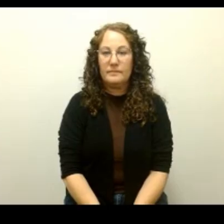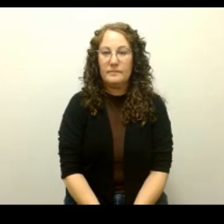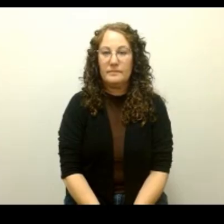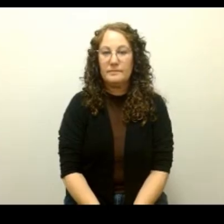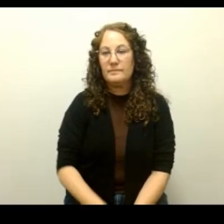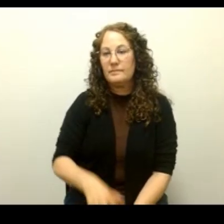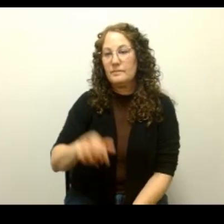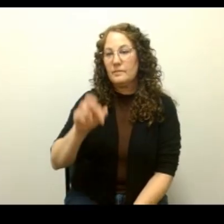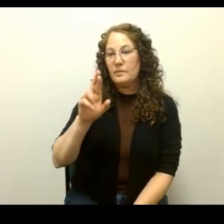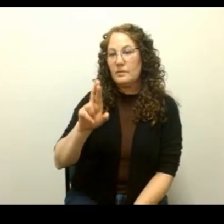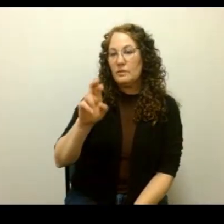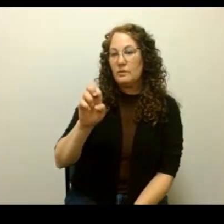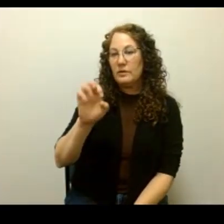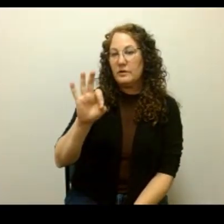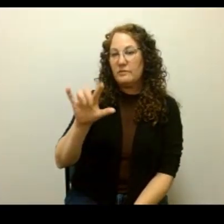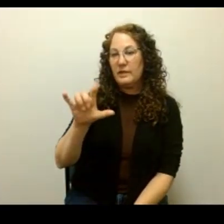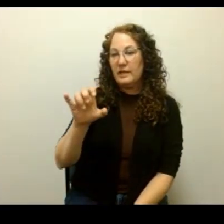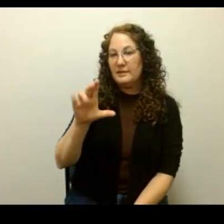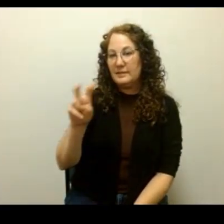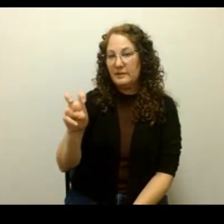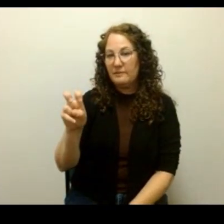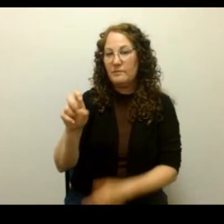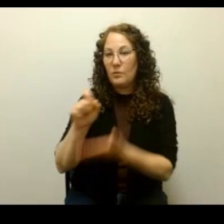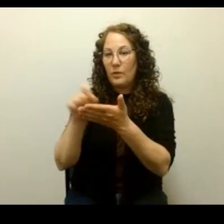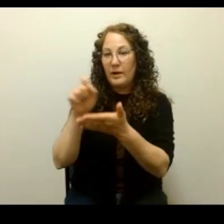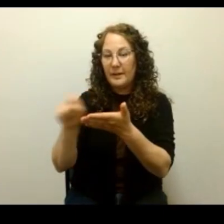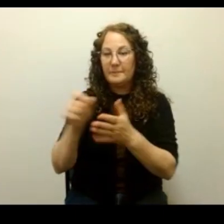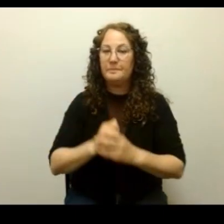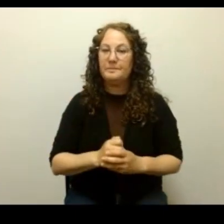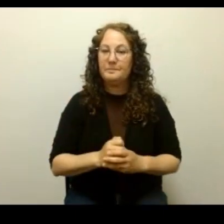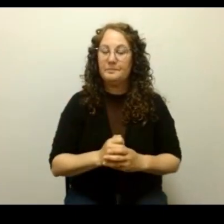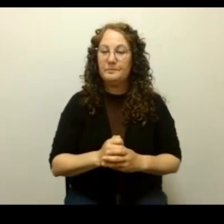reflective writing, a part of the